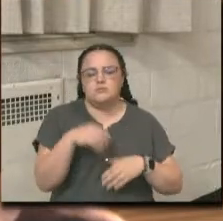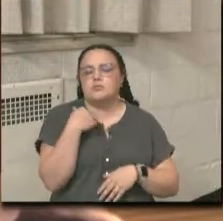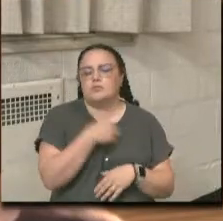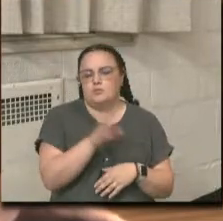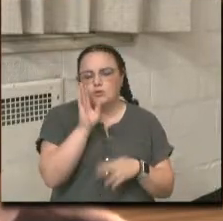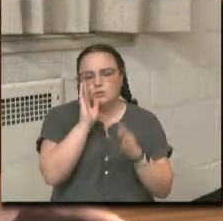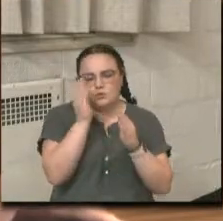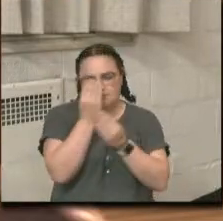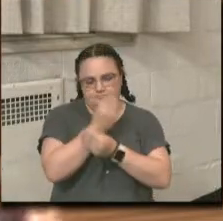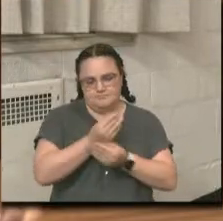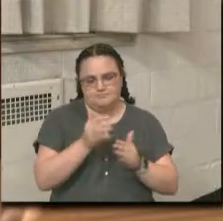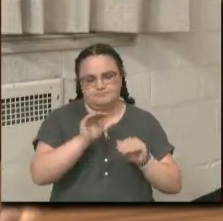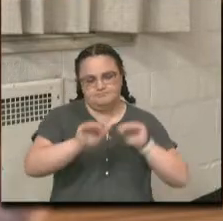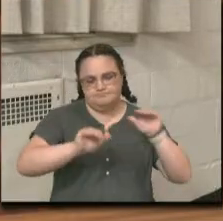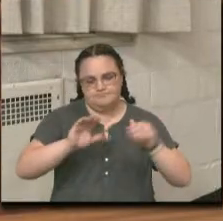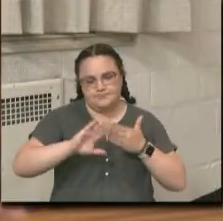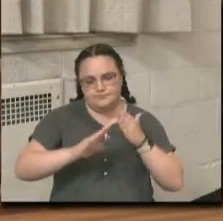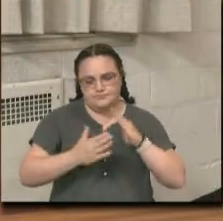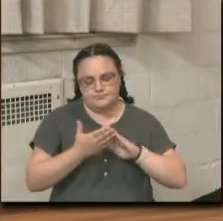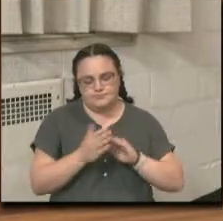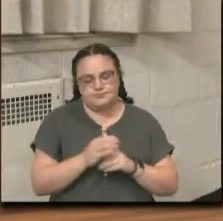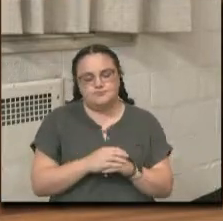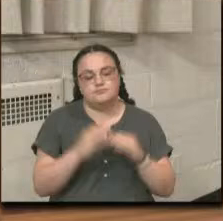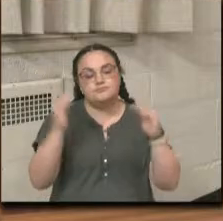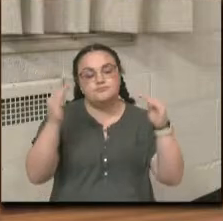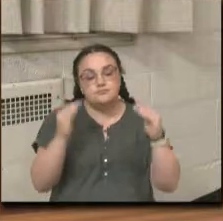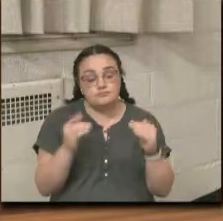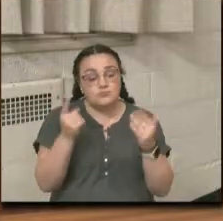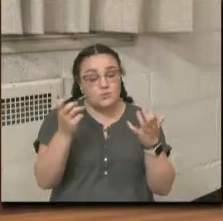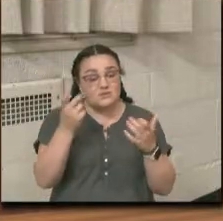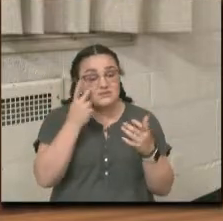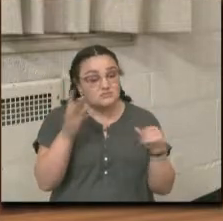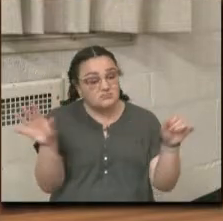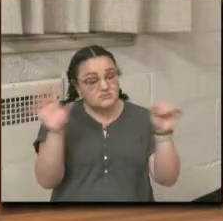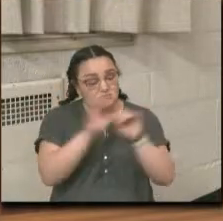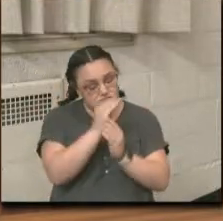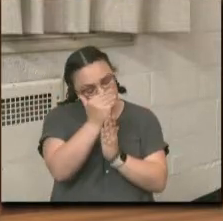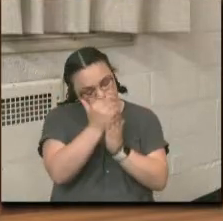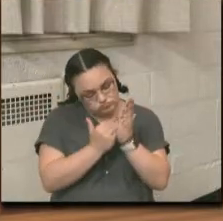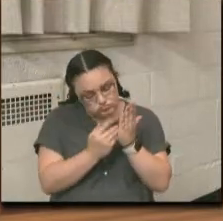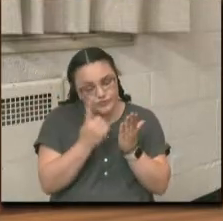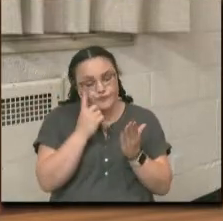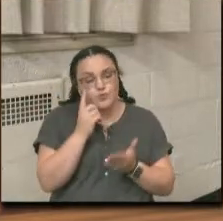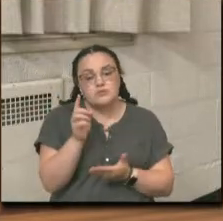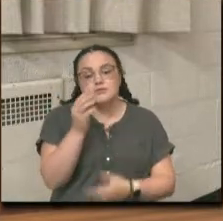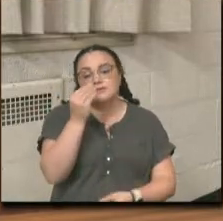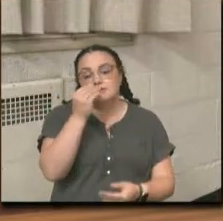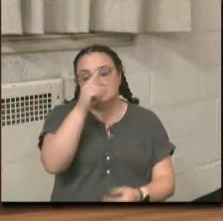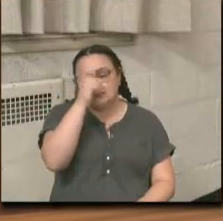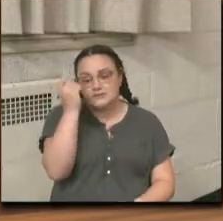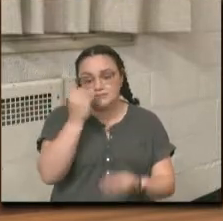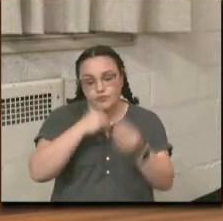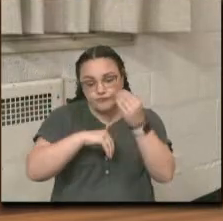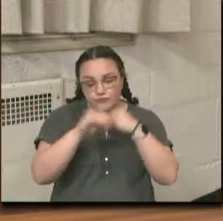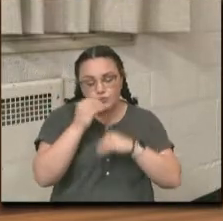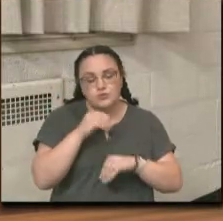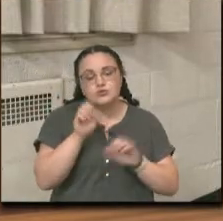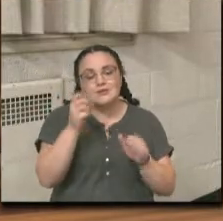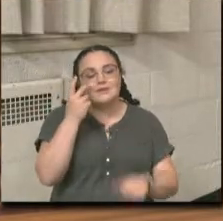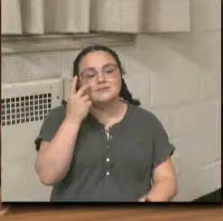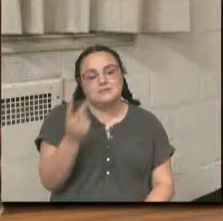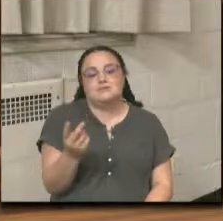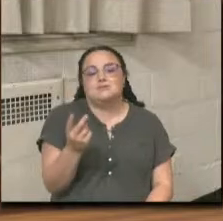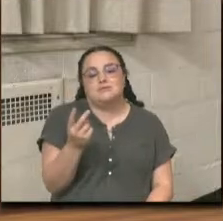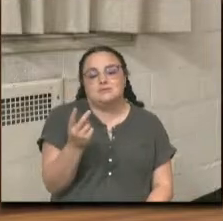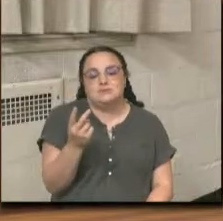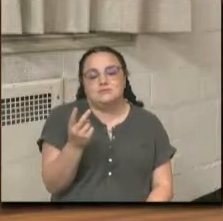ensure that we notify community. For a complete list of sites for our summer meals, webpage is